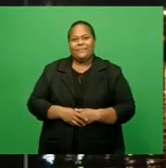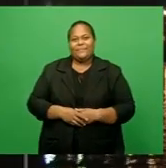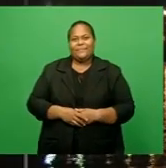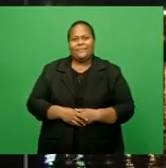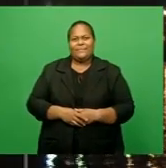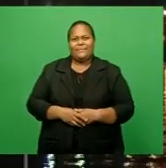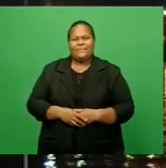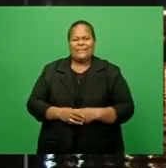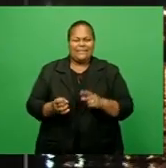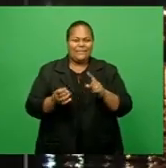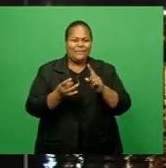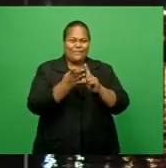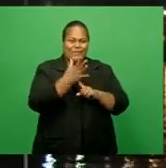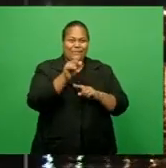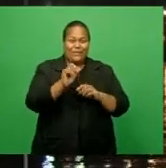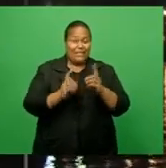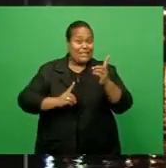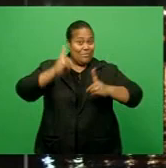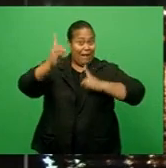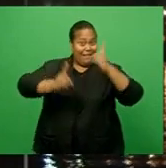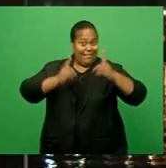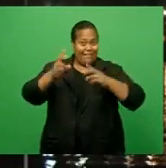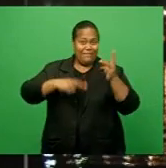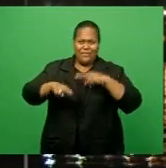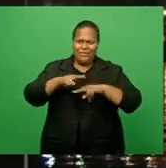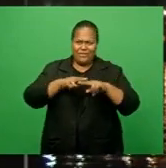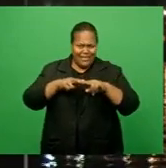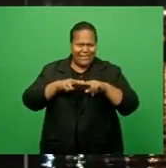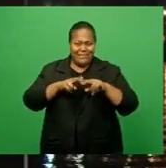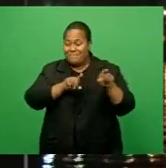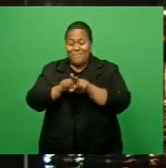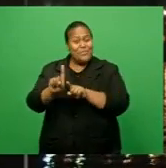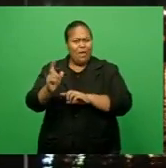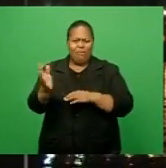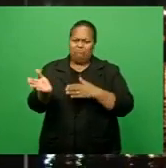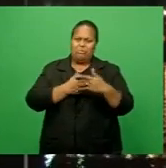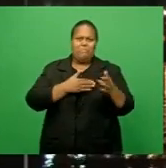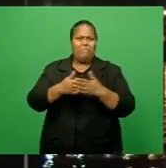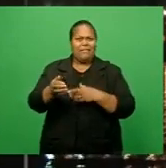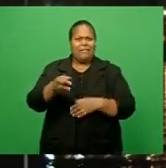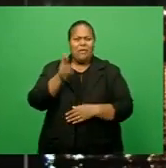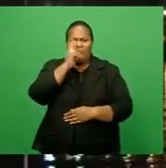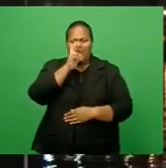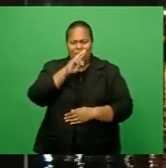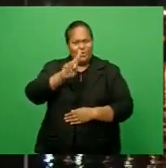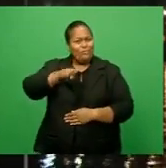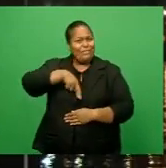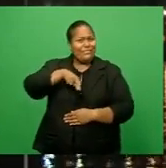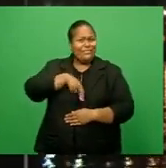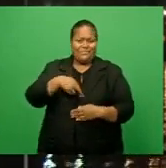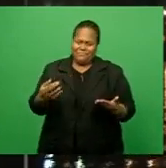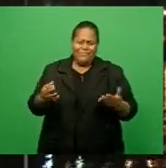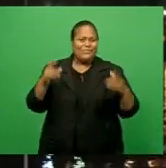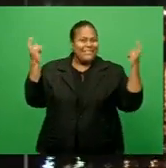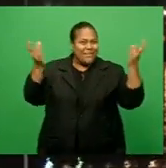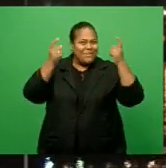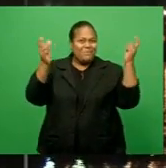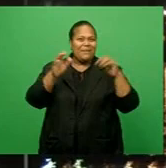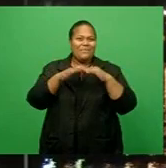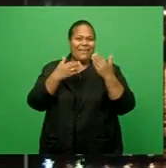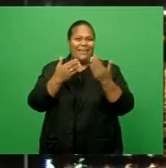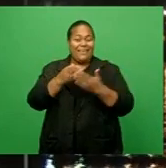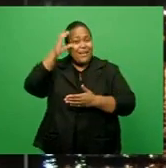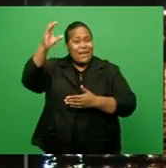uniqueness of Diwali in Fiji is that everyone, irrespective of race and religion, celebrate this vicious day. The country was lit up